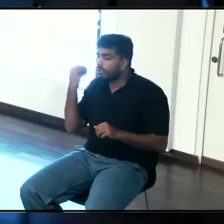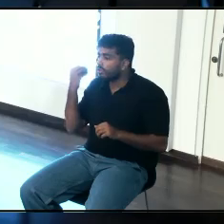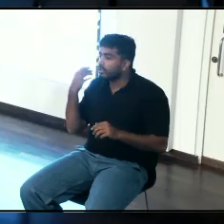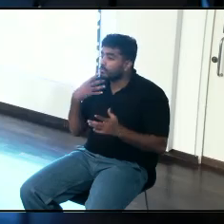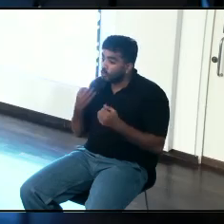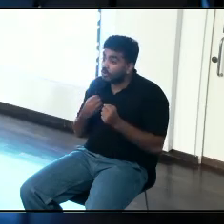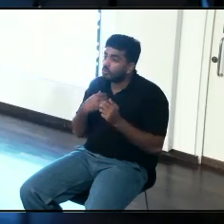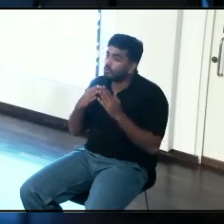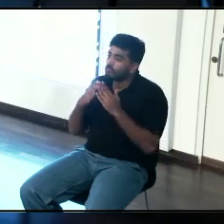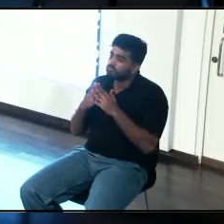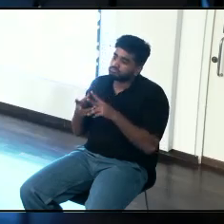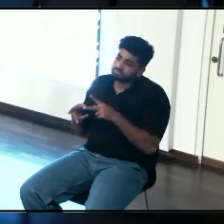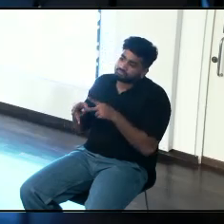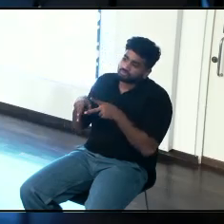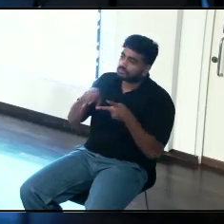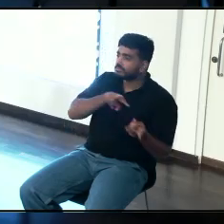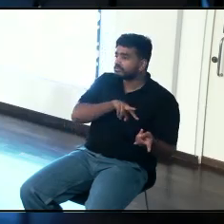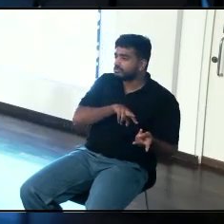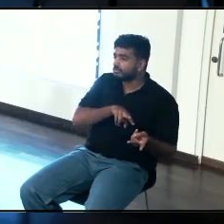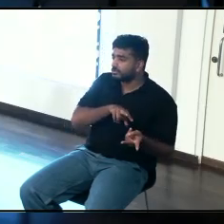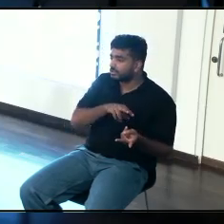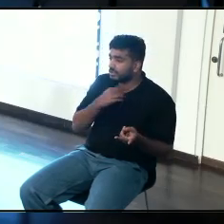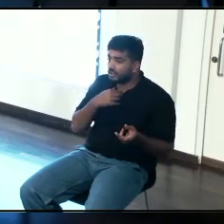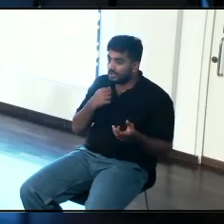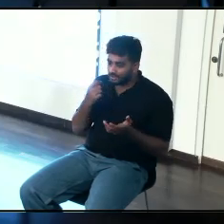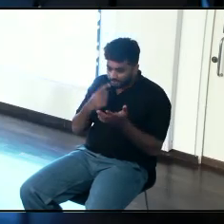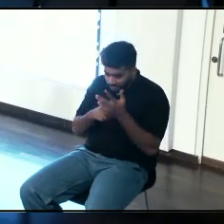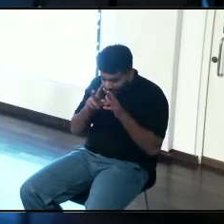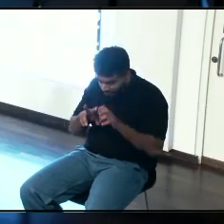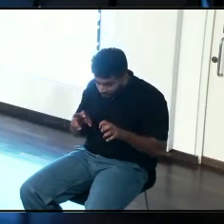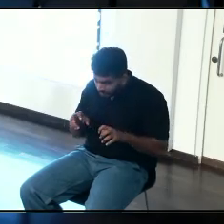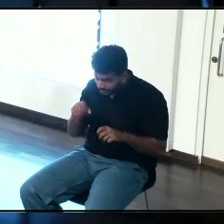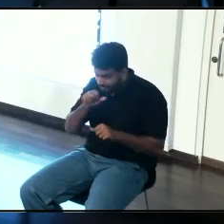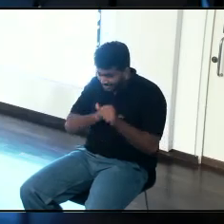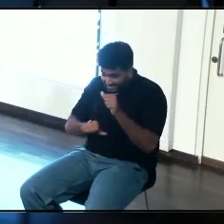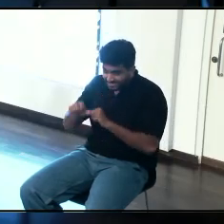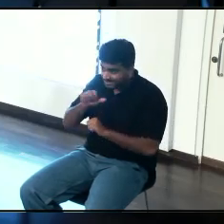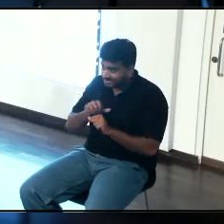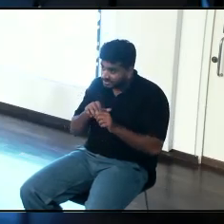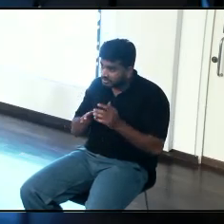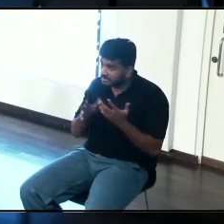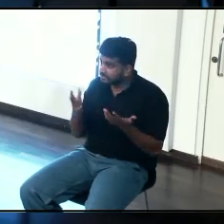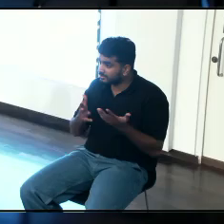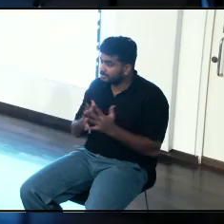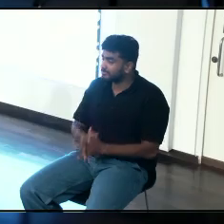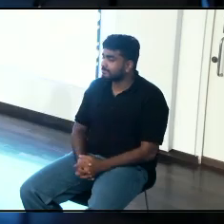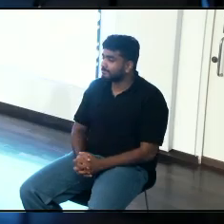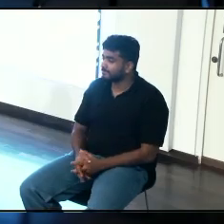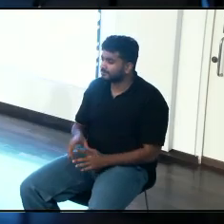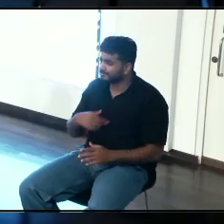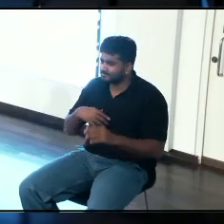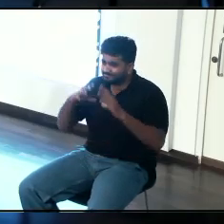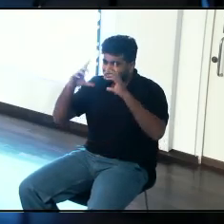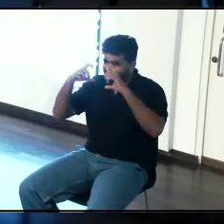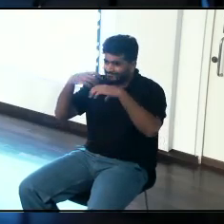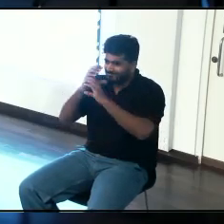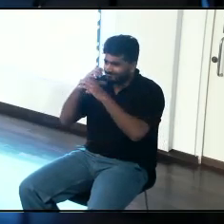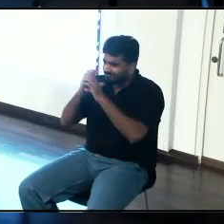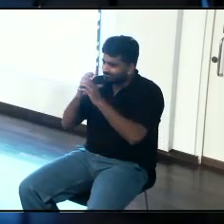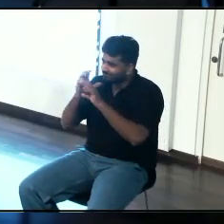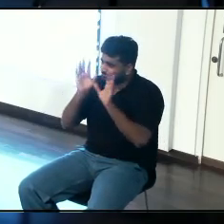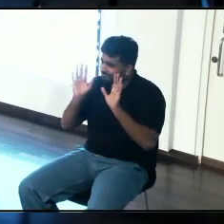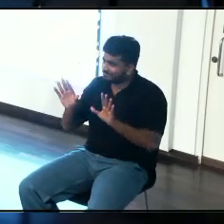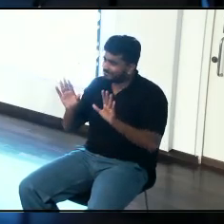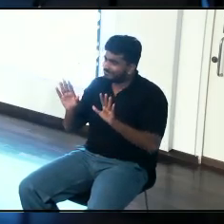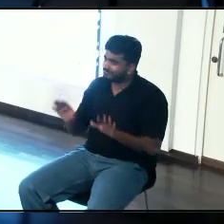home. And when my researching on neuroscience, actually, we in our hippocampus, we have